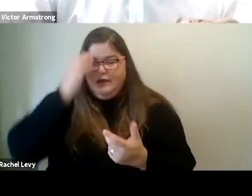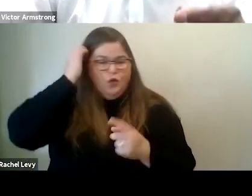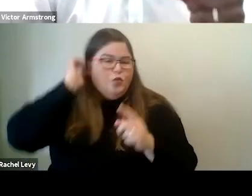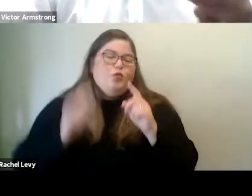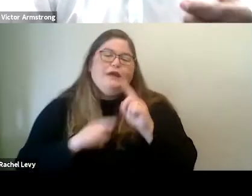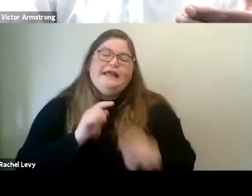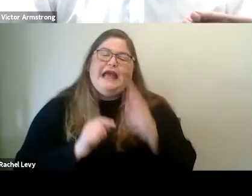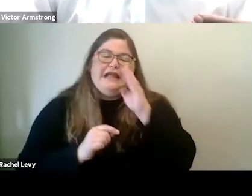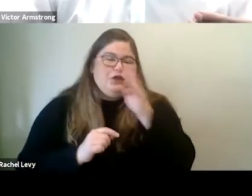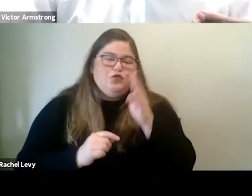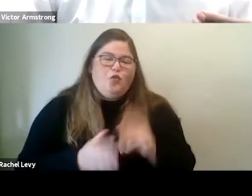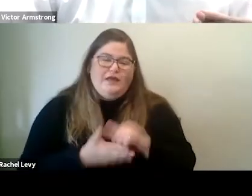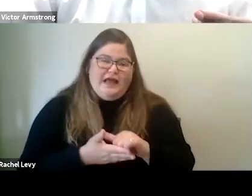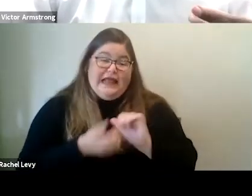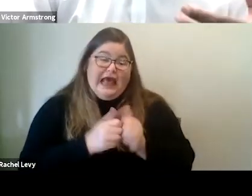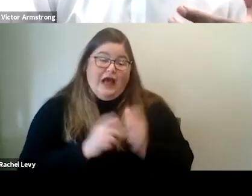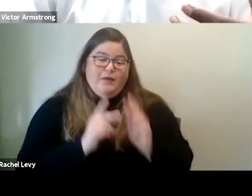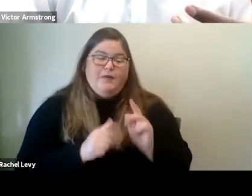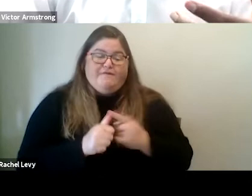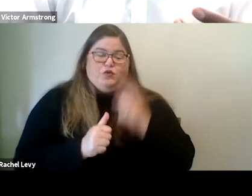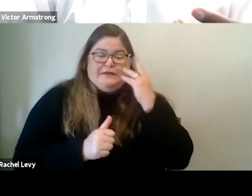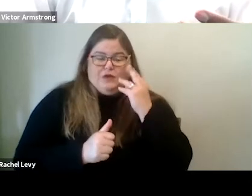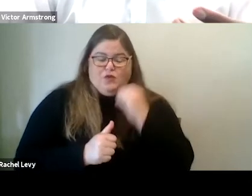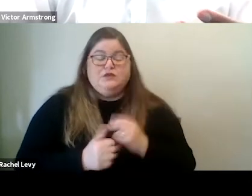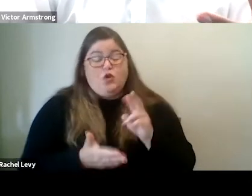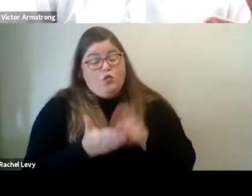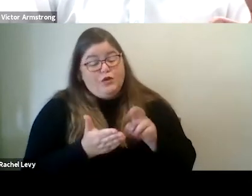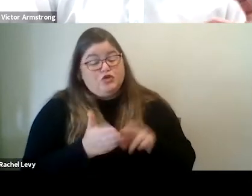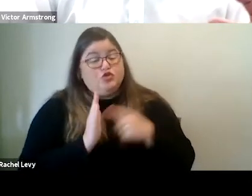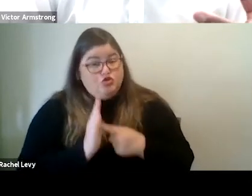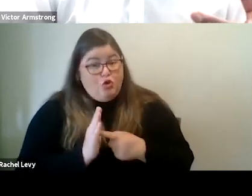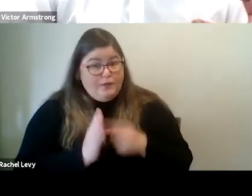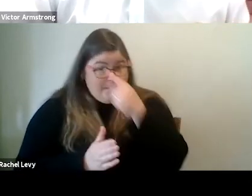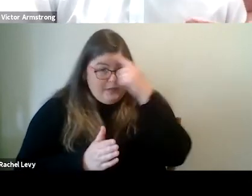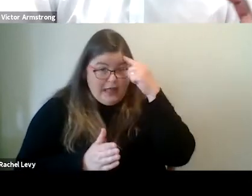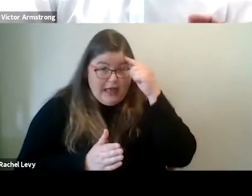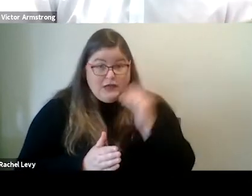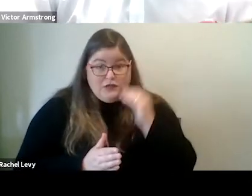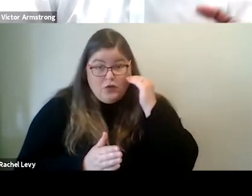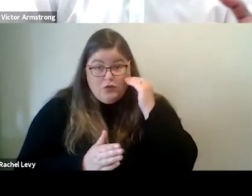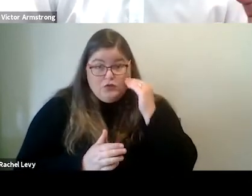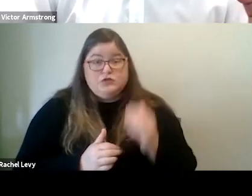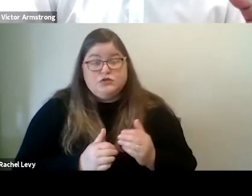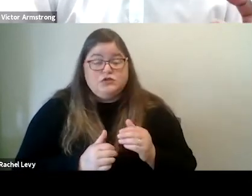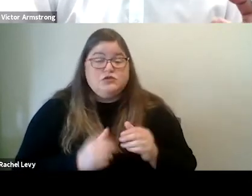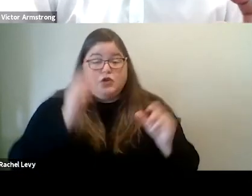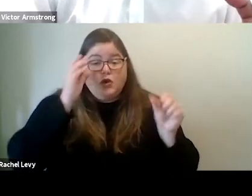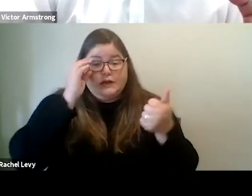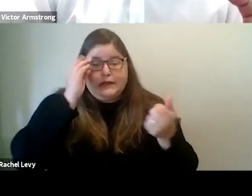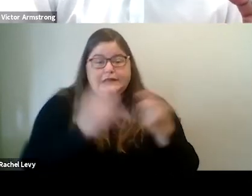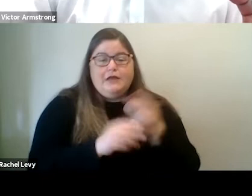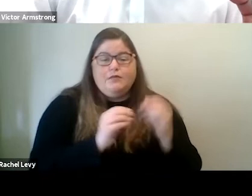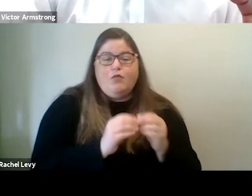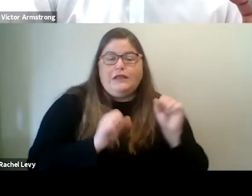health system. Research indicates that Black adults are 20% more likely to report psychological stressors than our white counterparts,